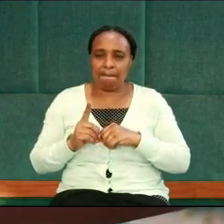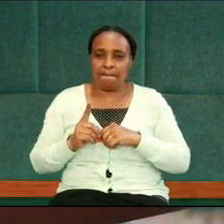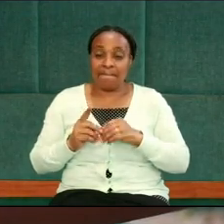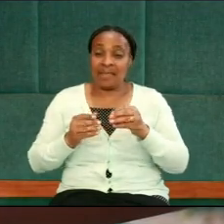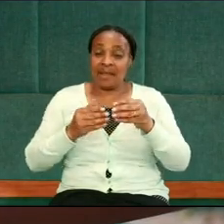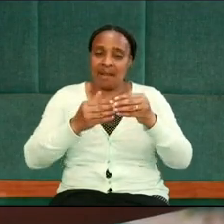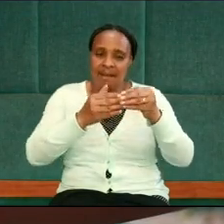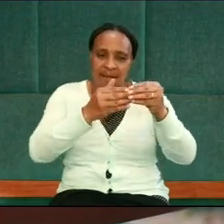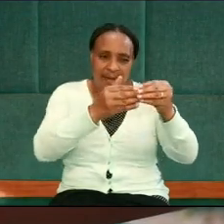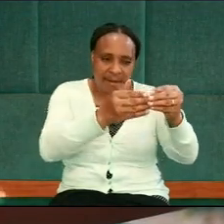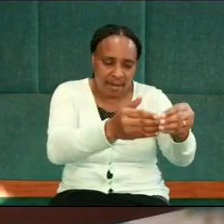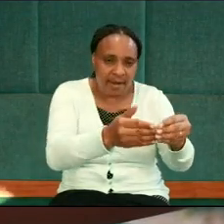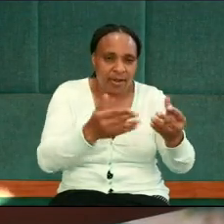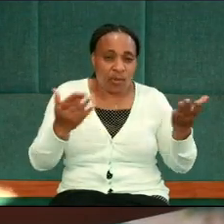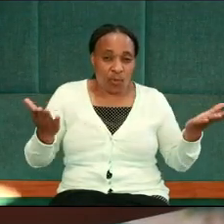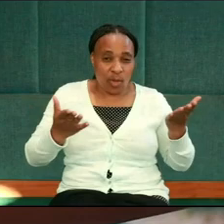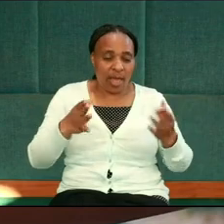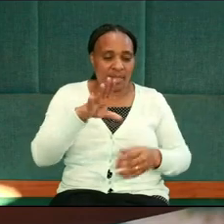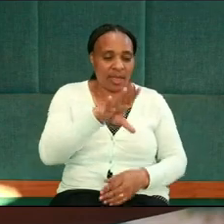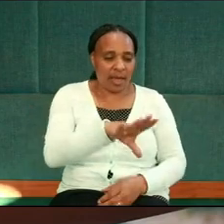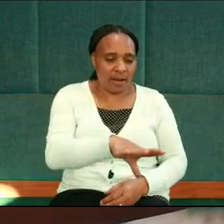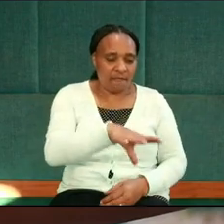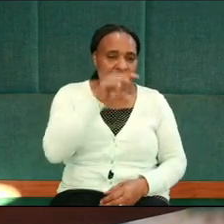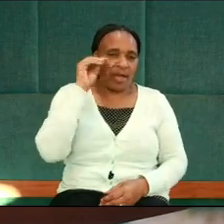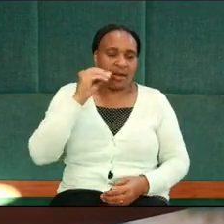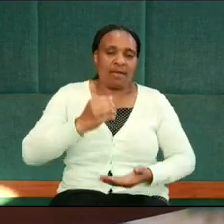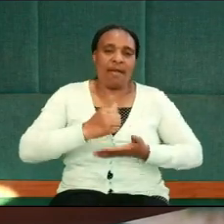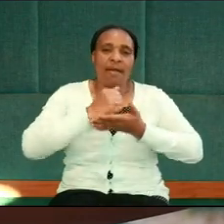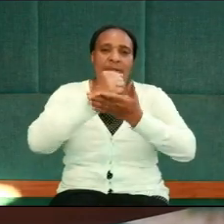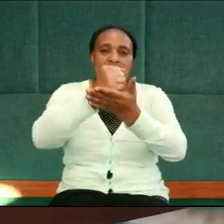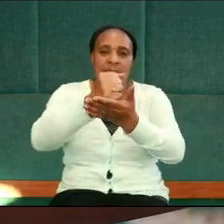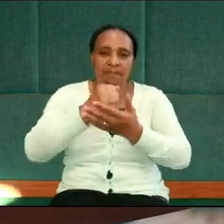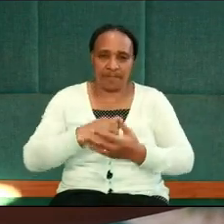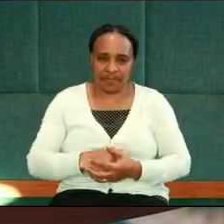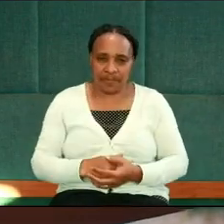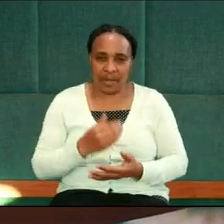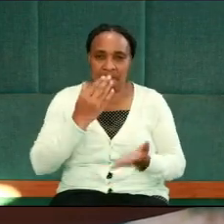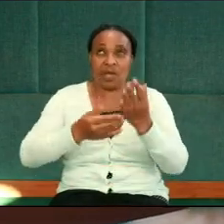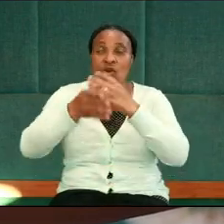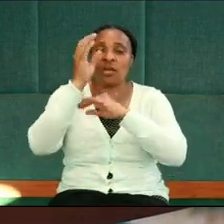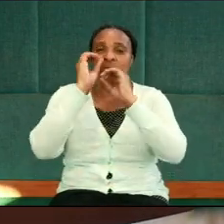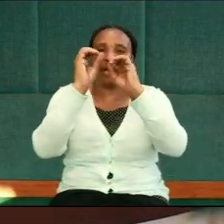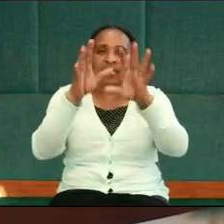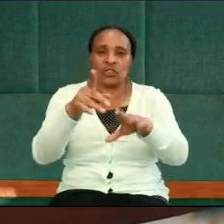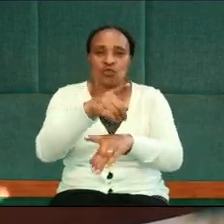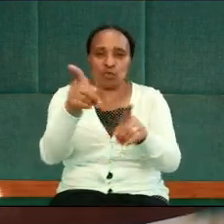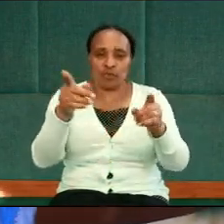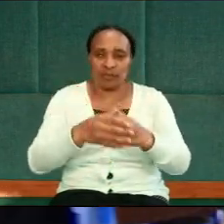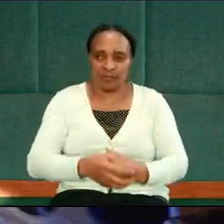Lead them to where they can find help. May God bless you.